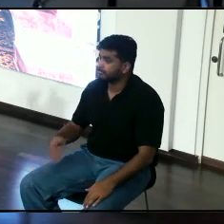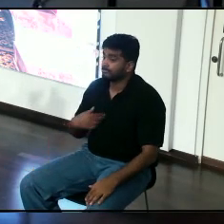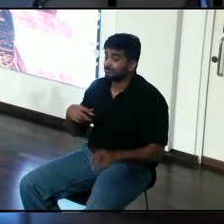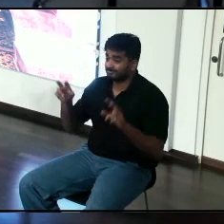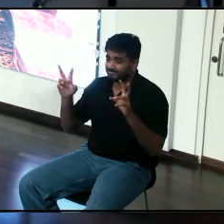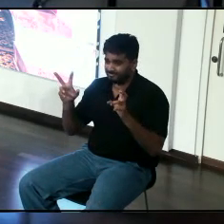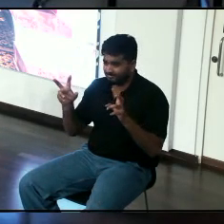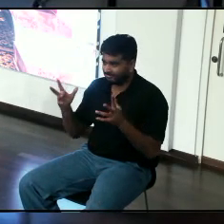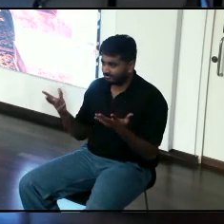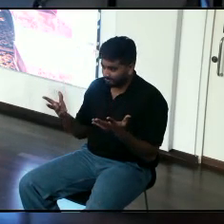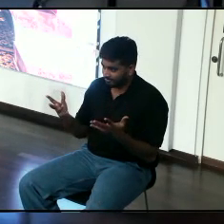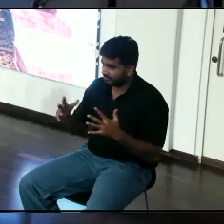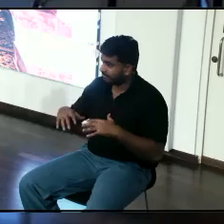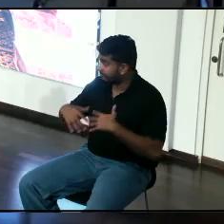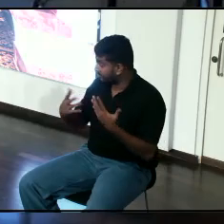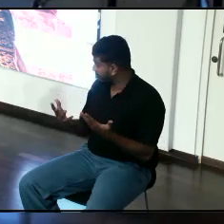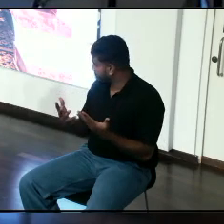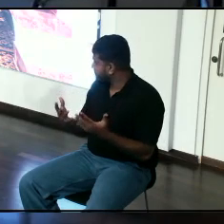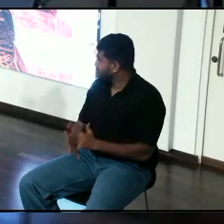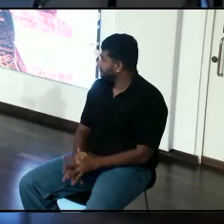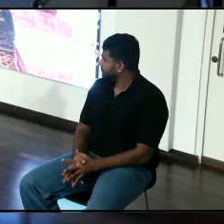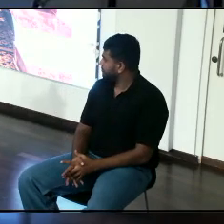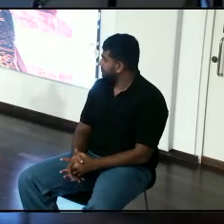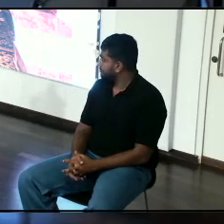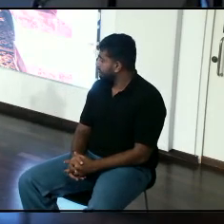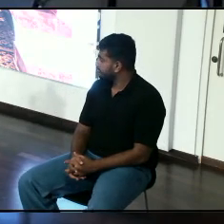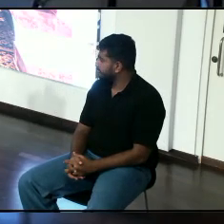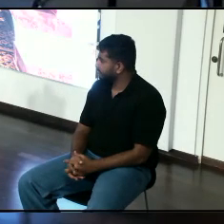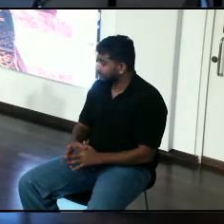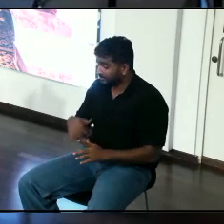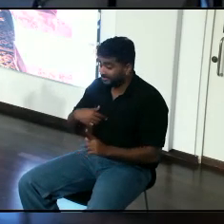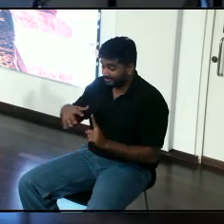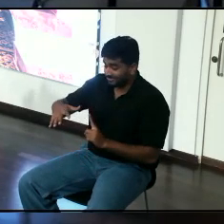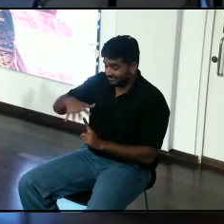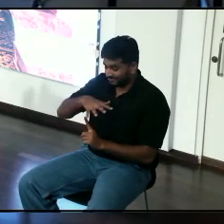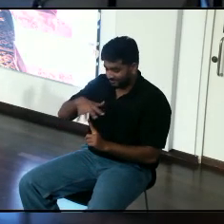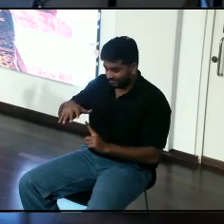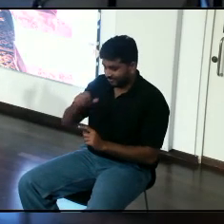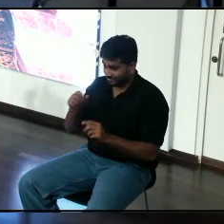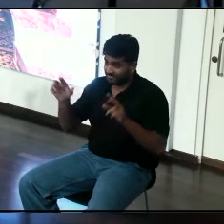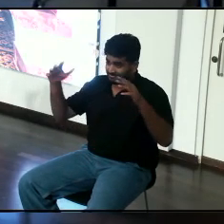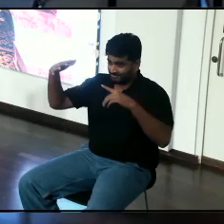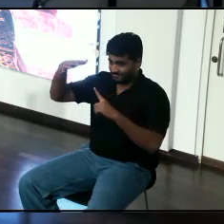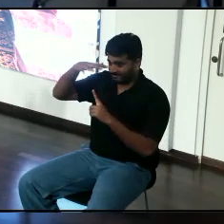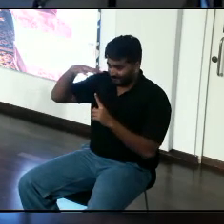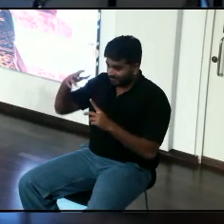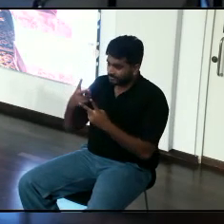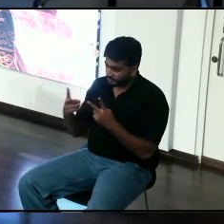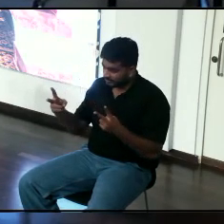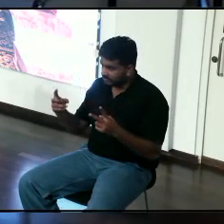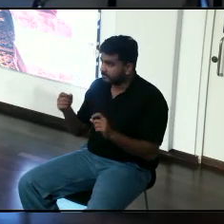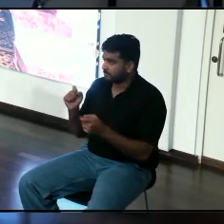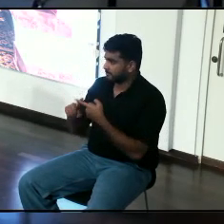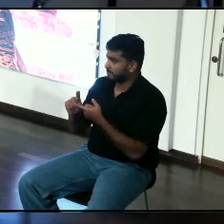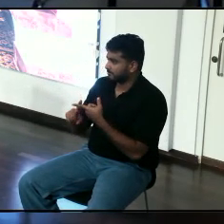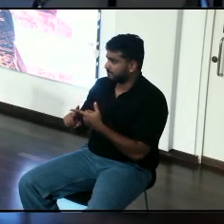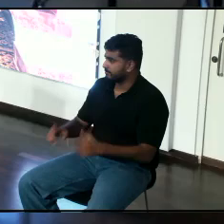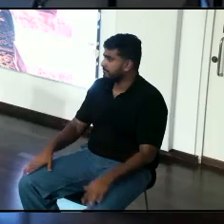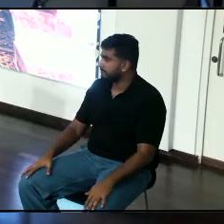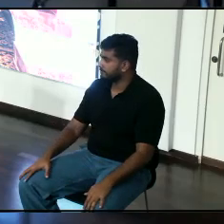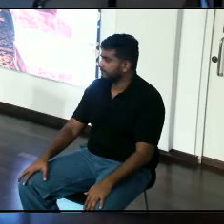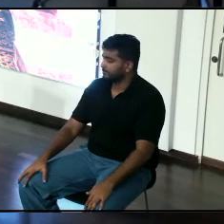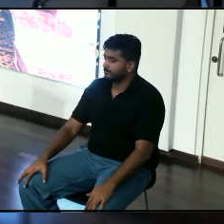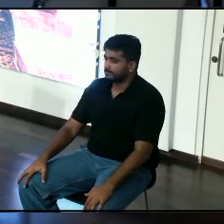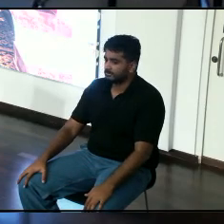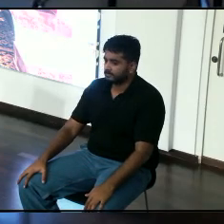coming from within, as much as it is relating to the surroundings, climate, material, all of that. Yes, and you had a comment, right,